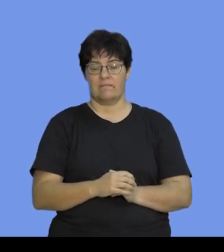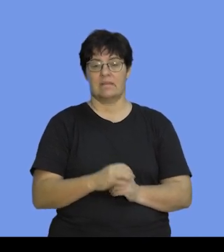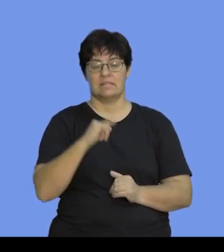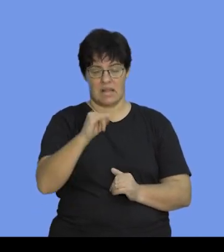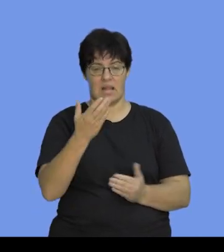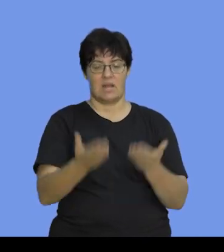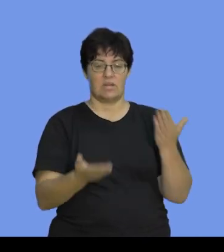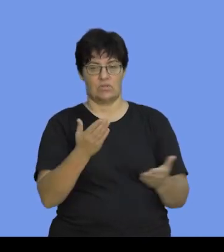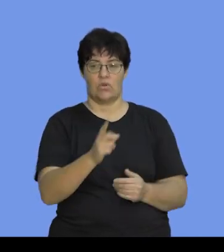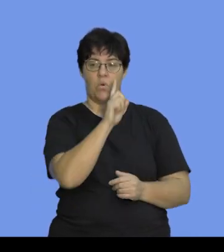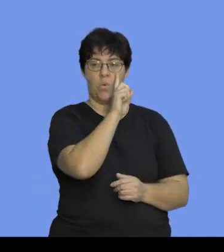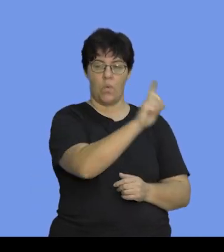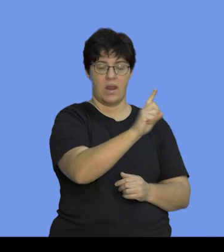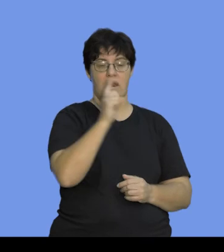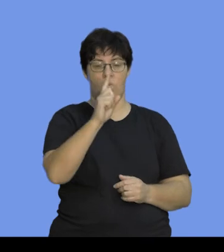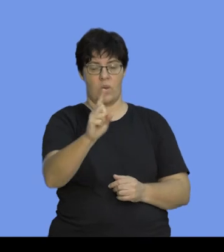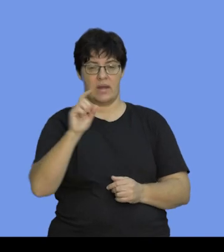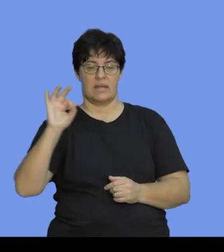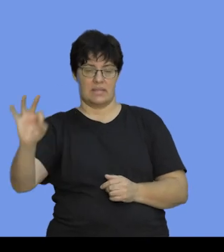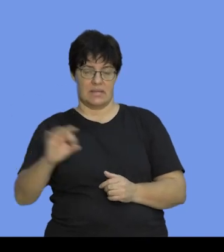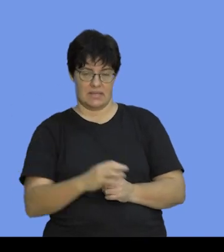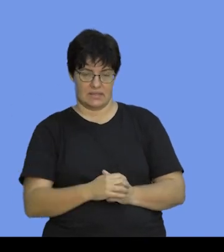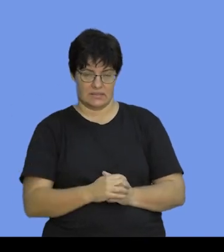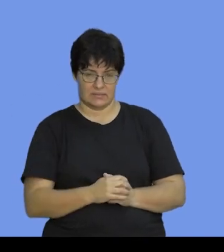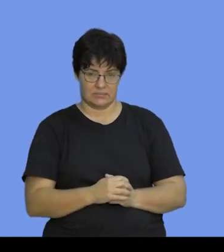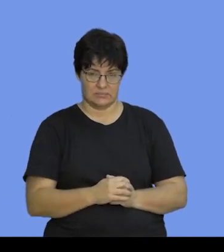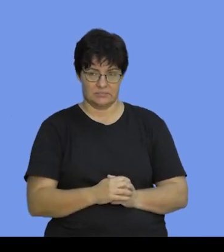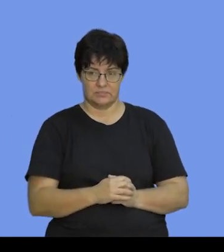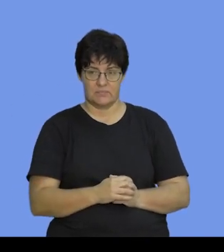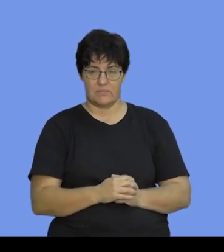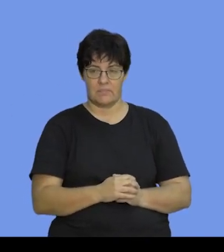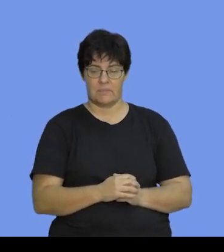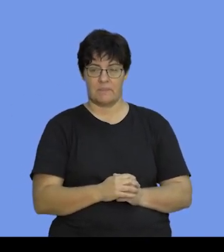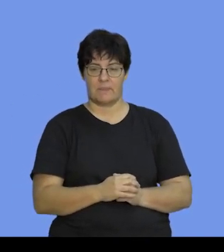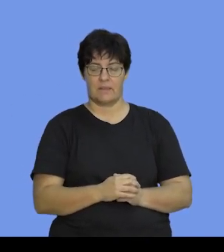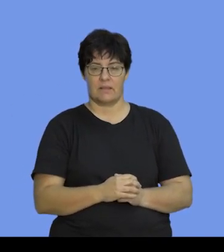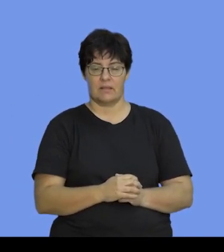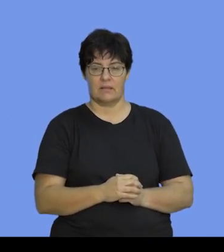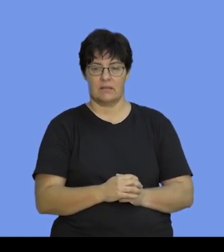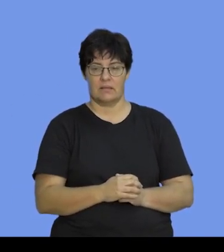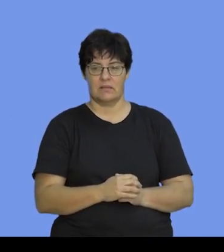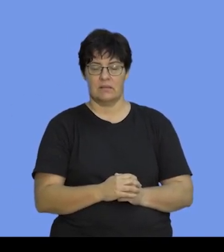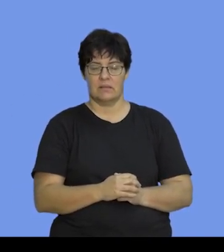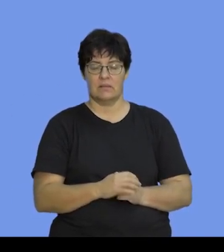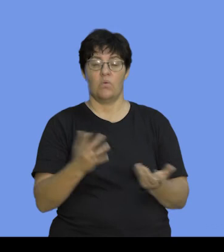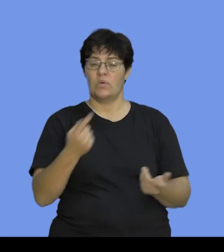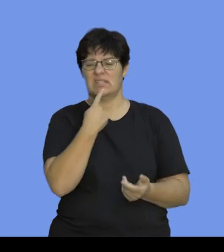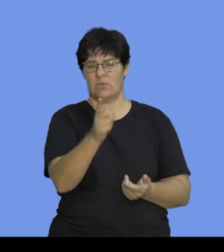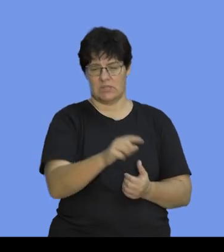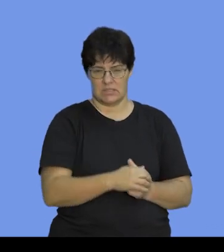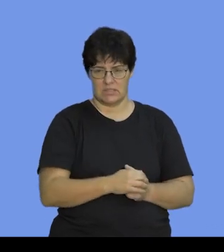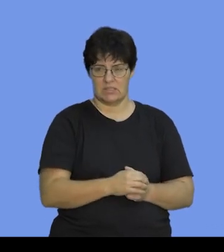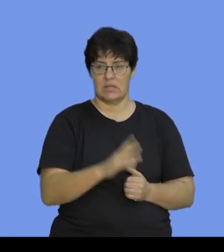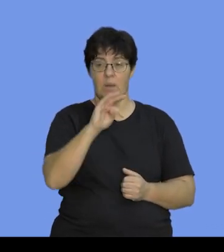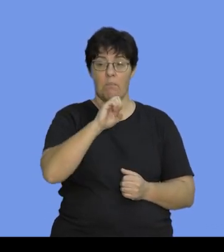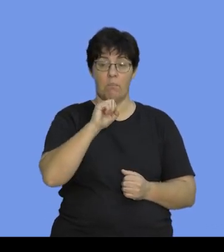chloride. So still the ratio remains 1:1:3, right? So in a nutshell, in closing, what